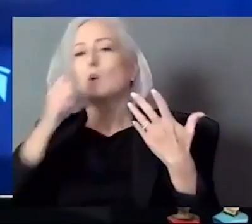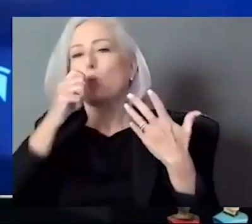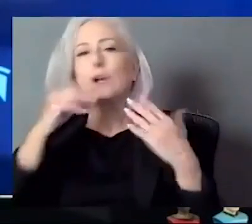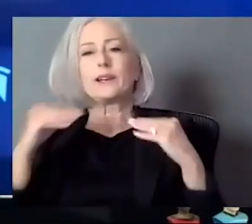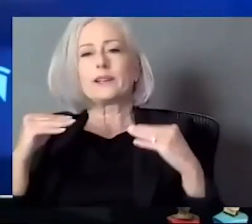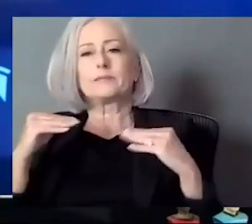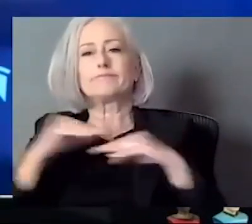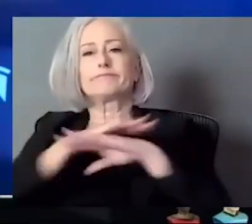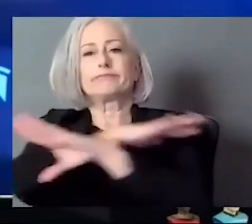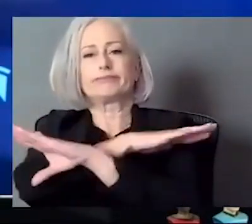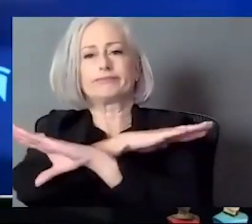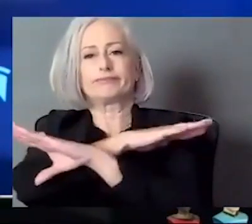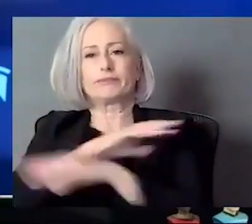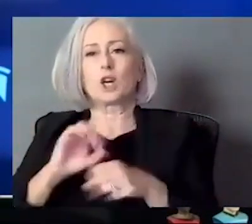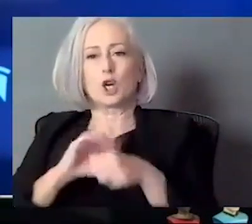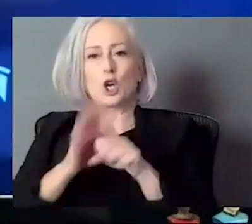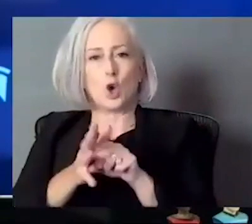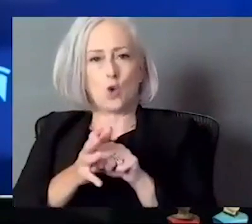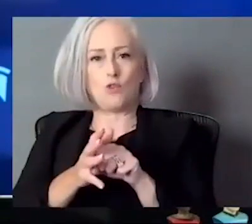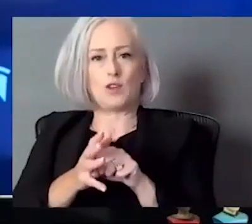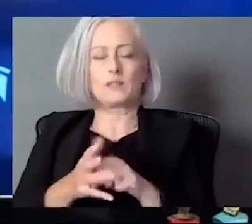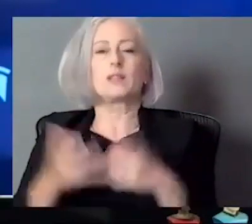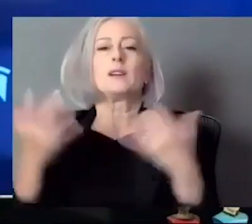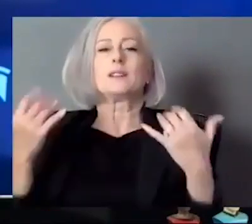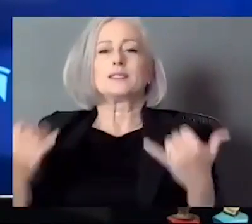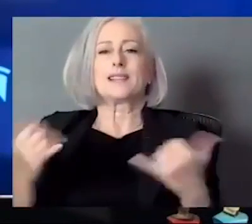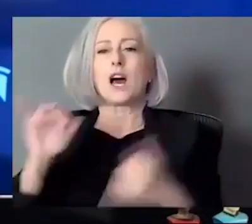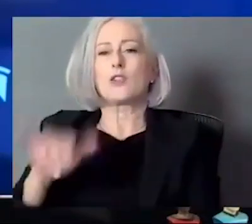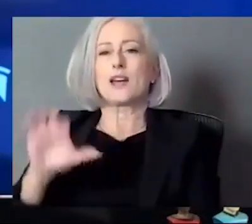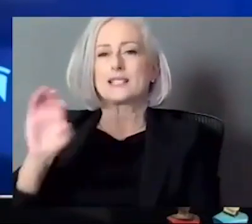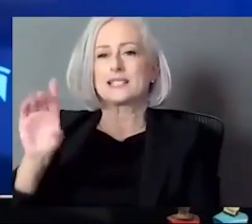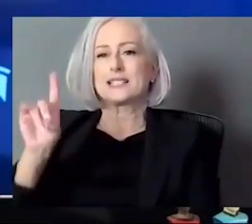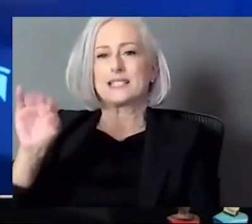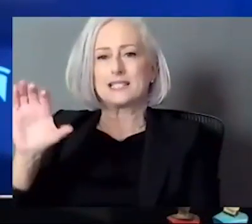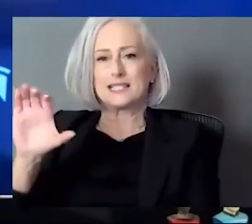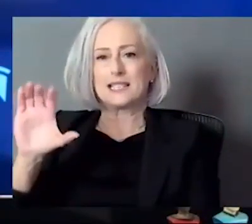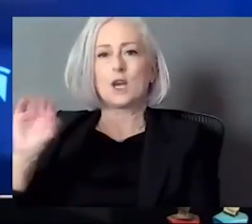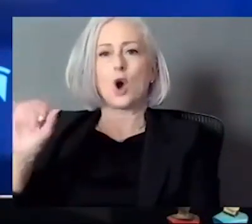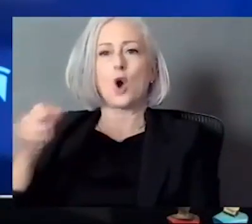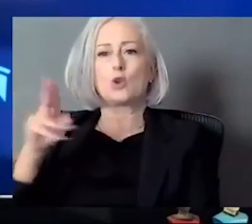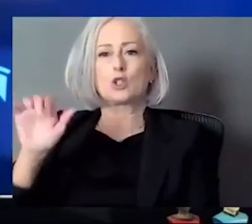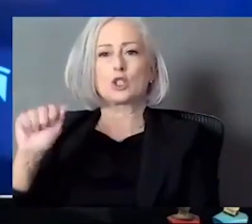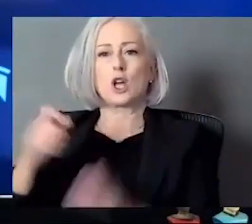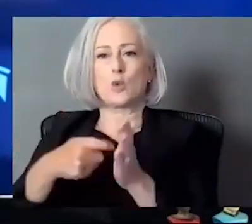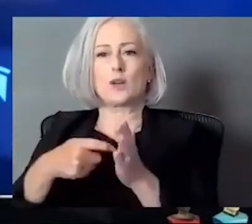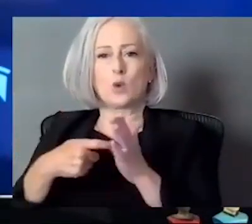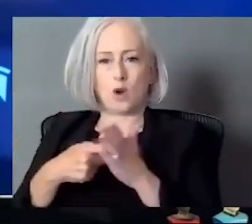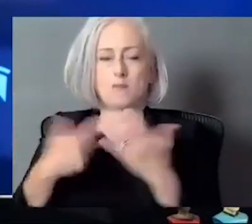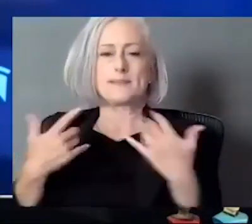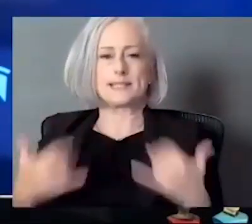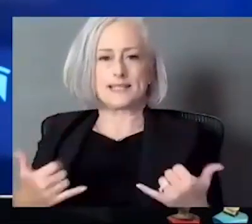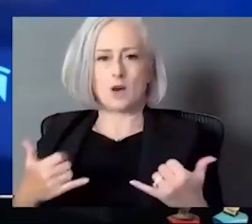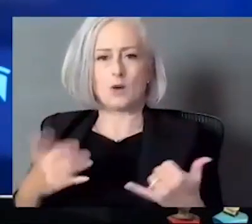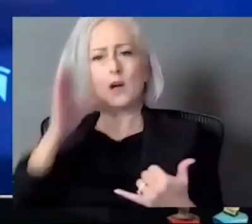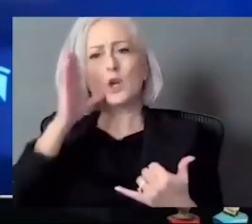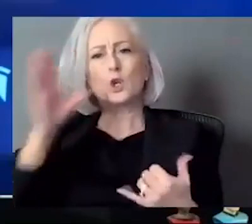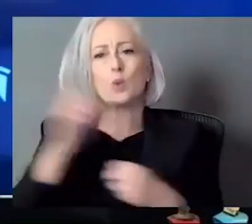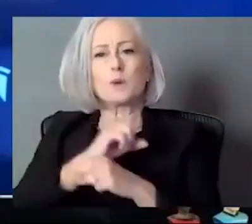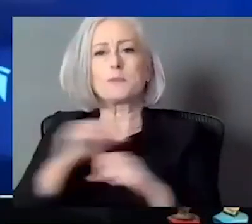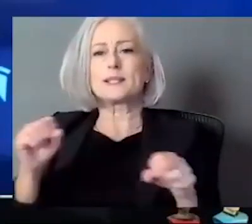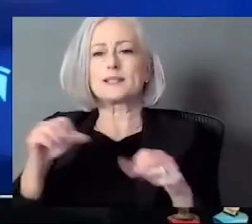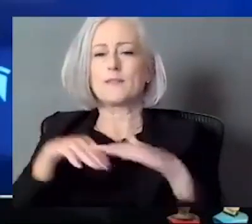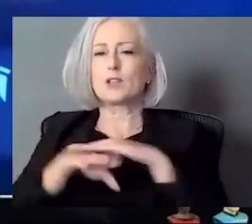CDC requirement. And it's actually now an OSHA requirement. And so you're going to be safe. Having said